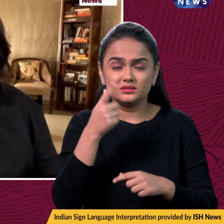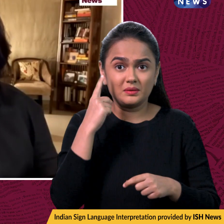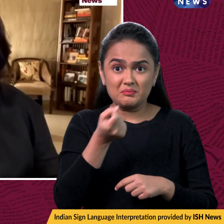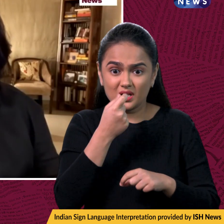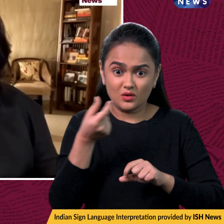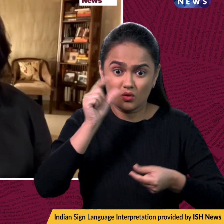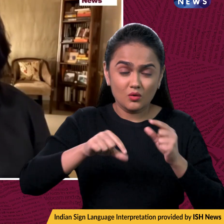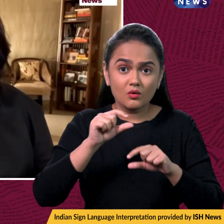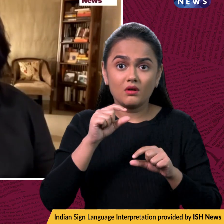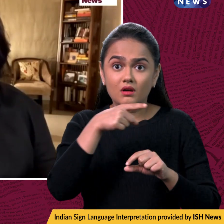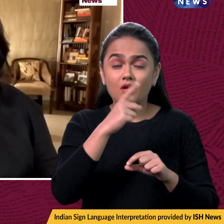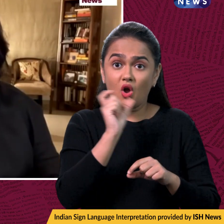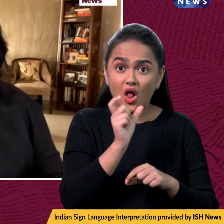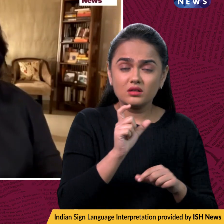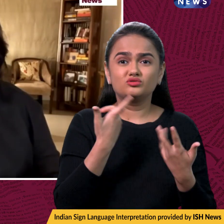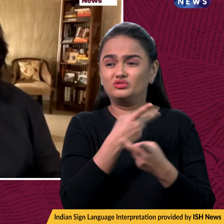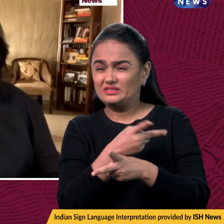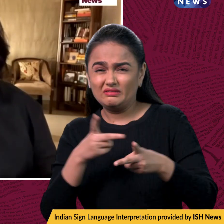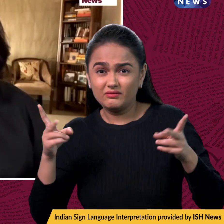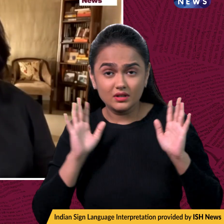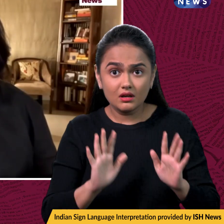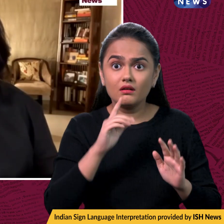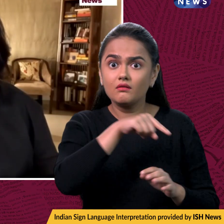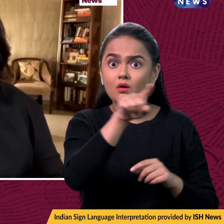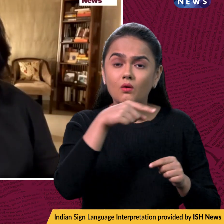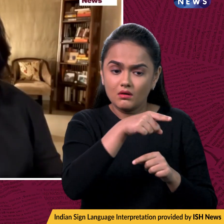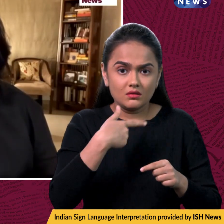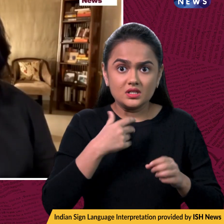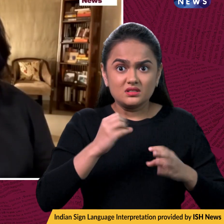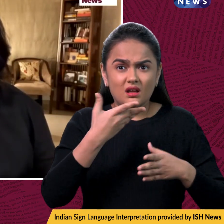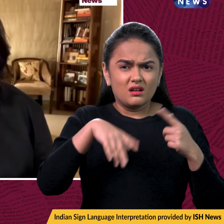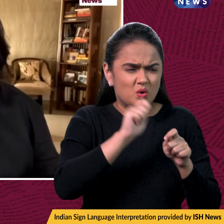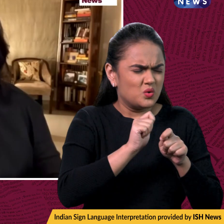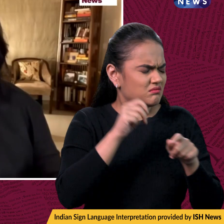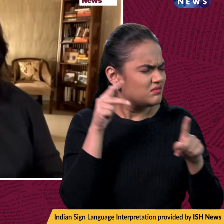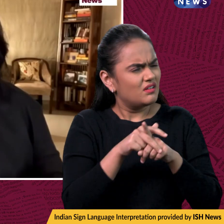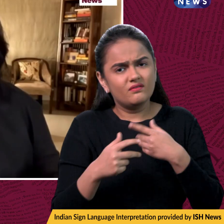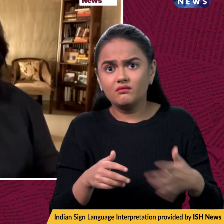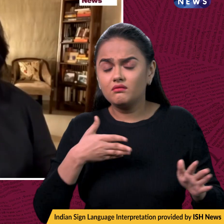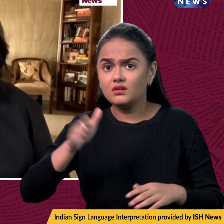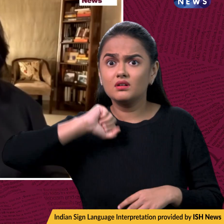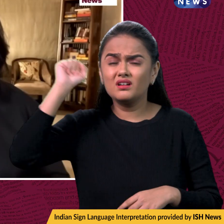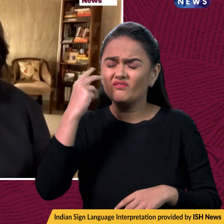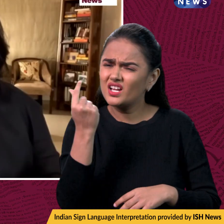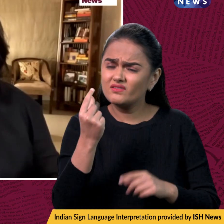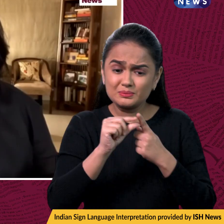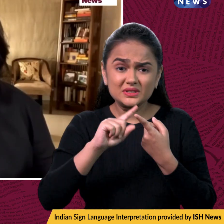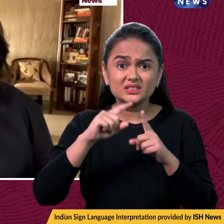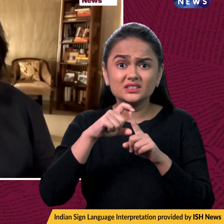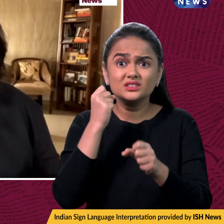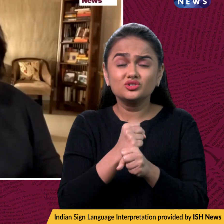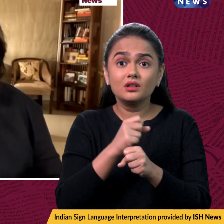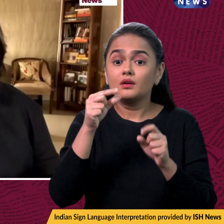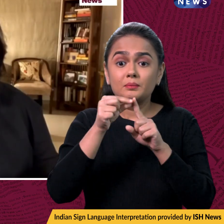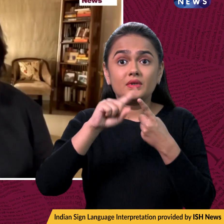from medical college associated hospitals who've withdrawn all services and taken to the streets, demanding NEET and PG counselling